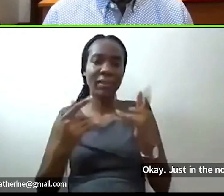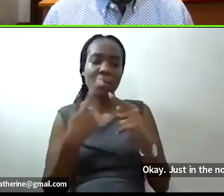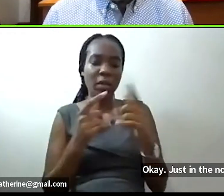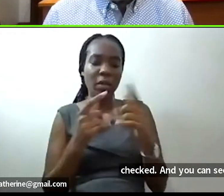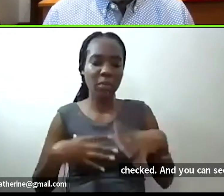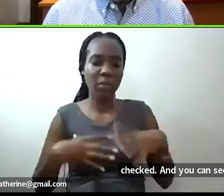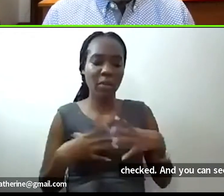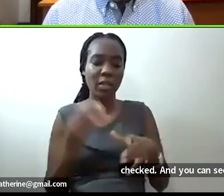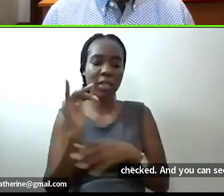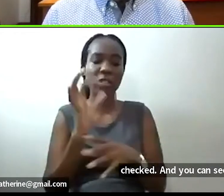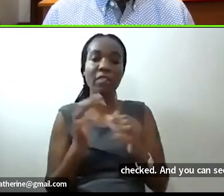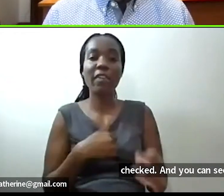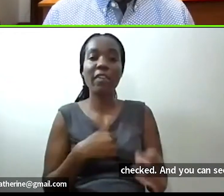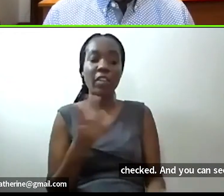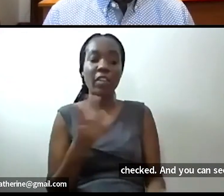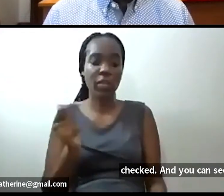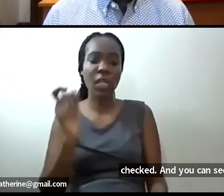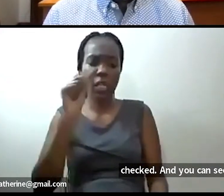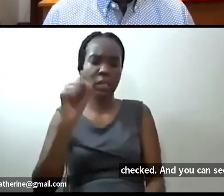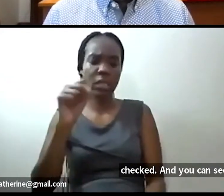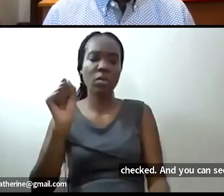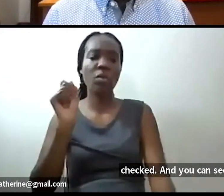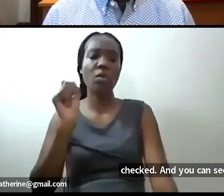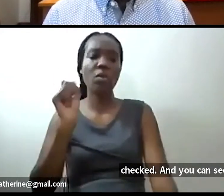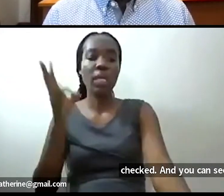we have a recording. Yes, we will share to see that.